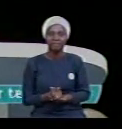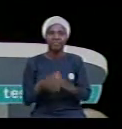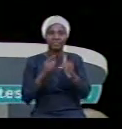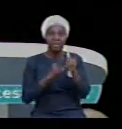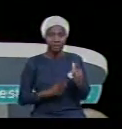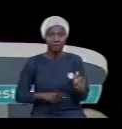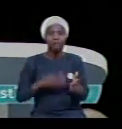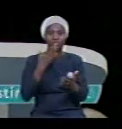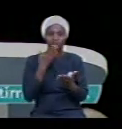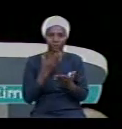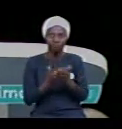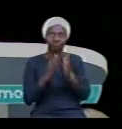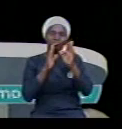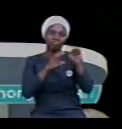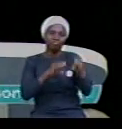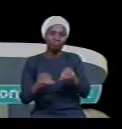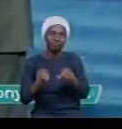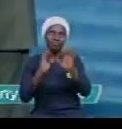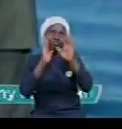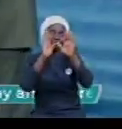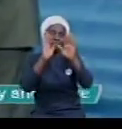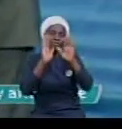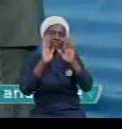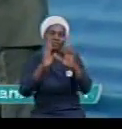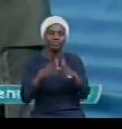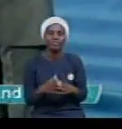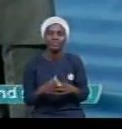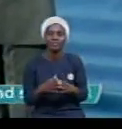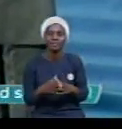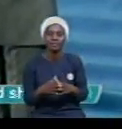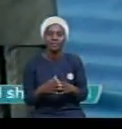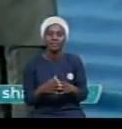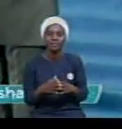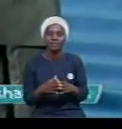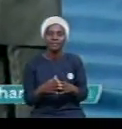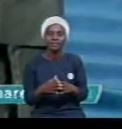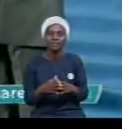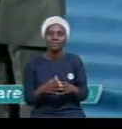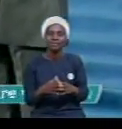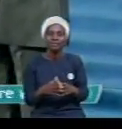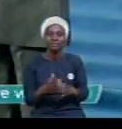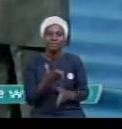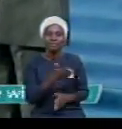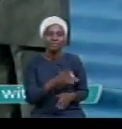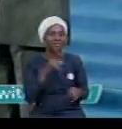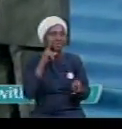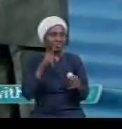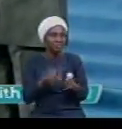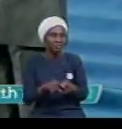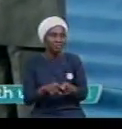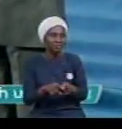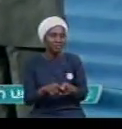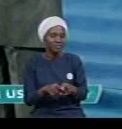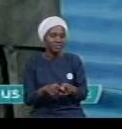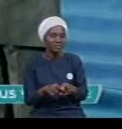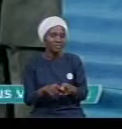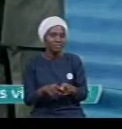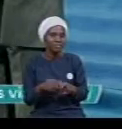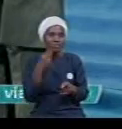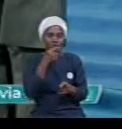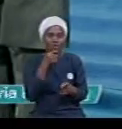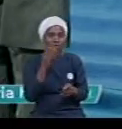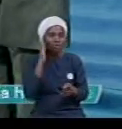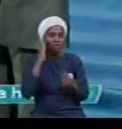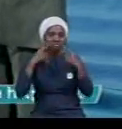doing wonders. And beside me, we have Sister Grace Ishola, who will give testimony of what